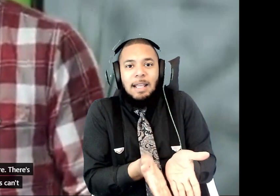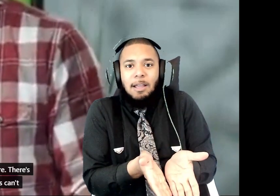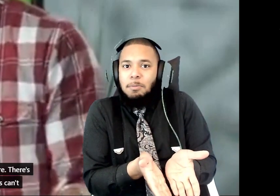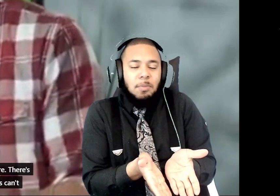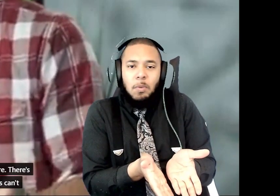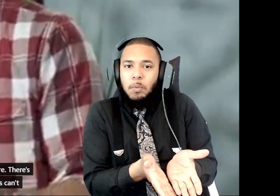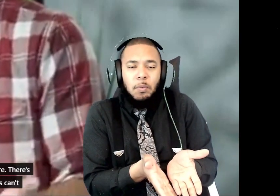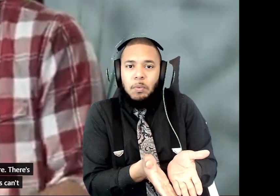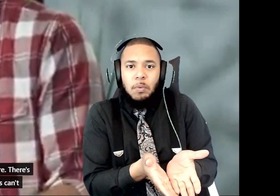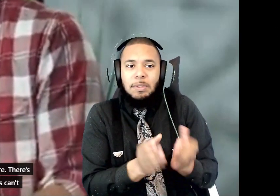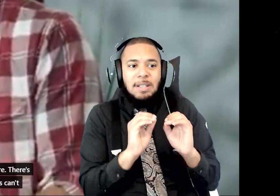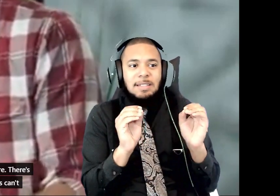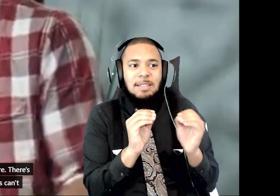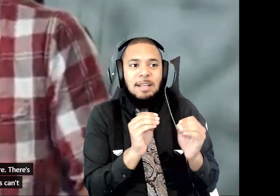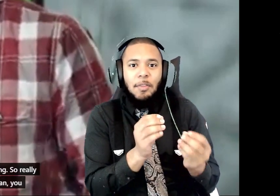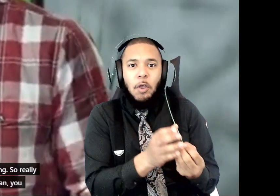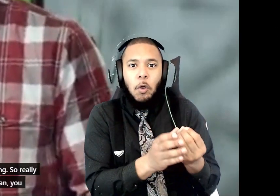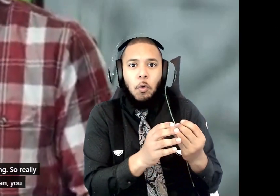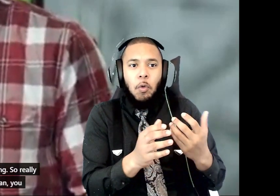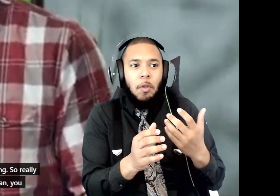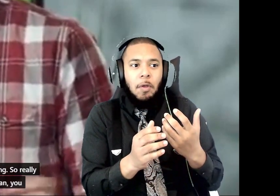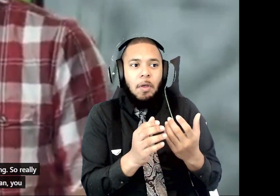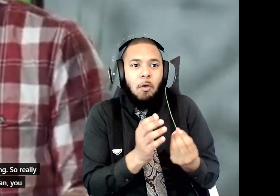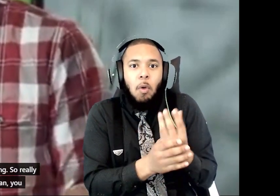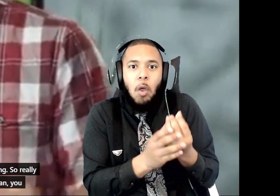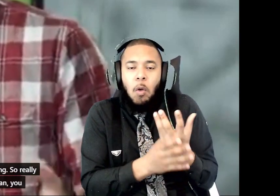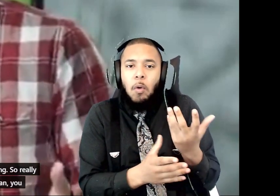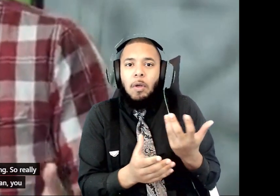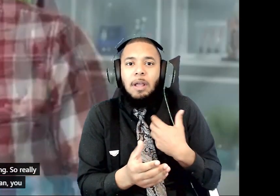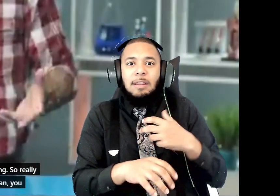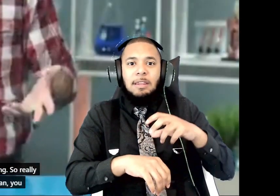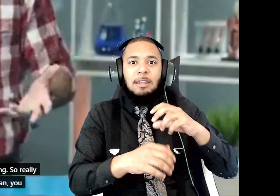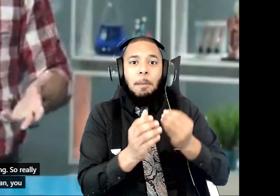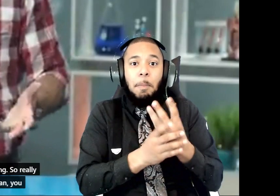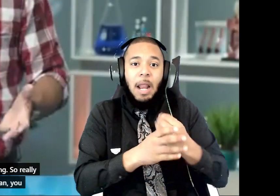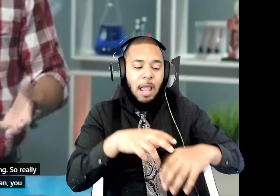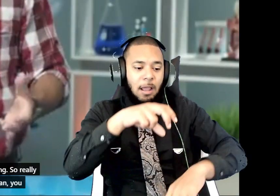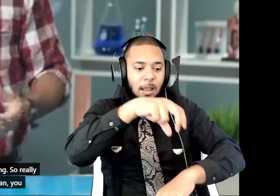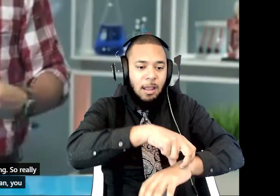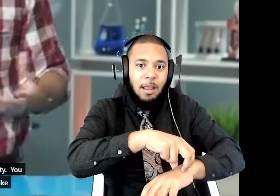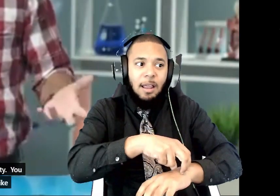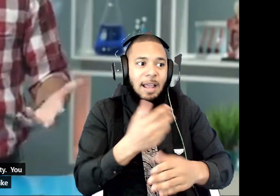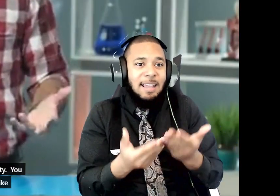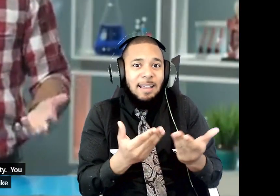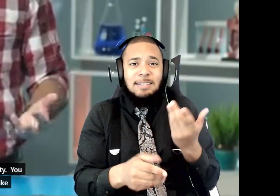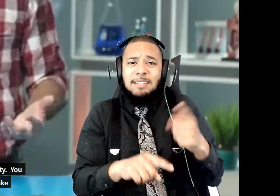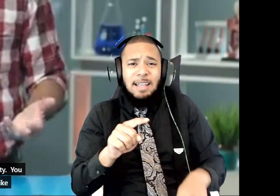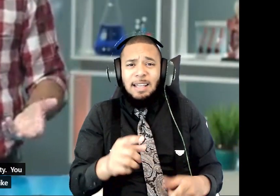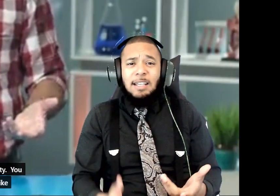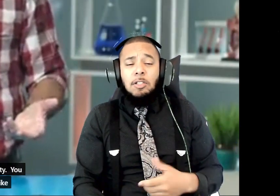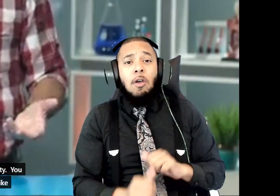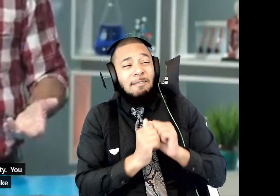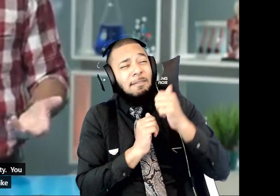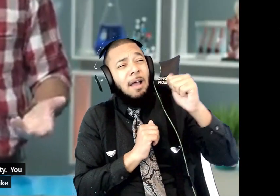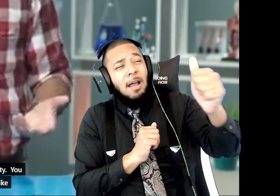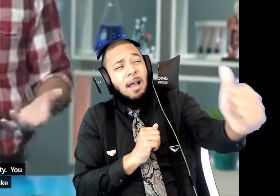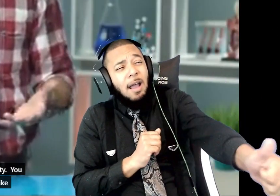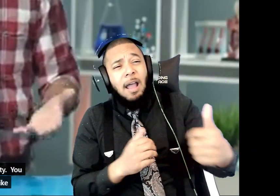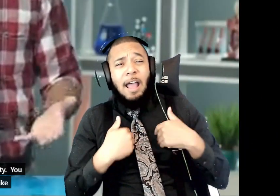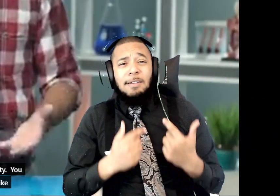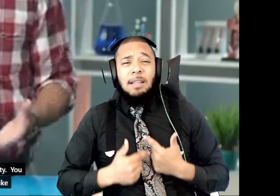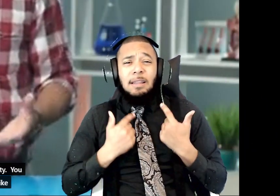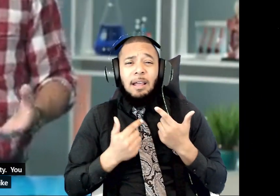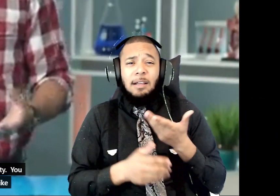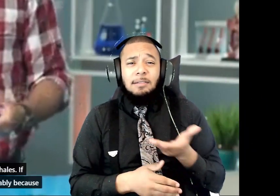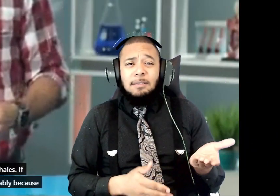grow there. There's nothing to anchor. Those plants can't anchor themselves to anything. So really, in the middle of the ocean, you don't have a lot of activity. You